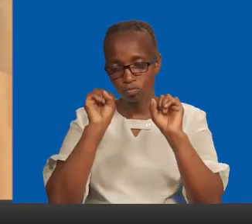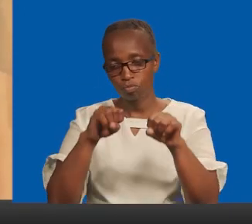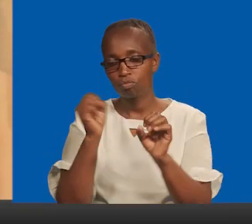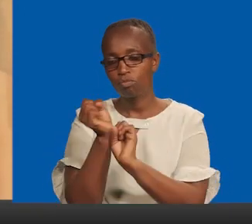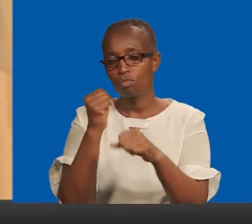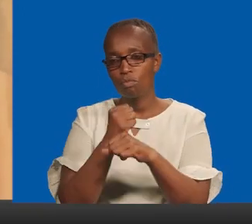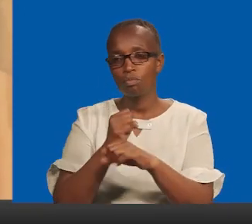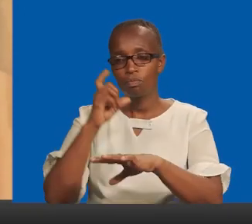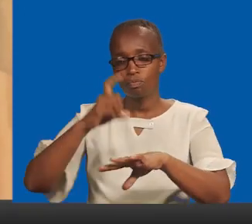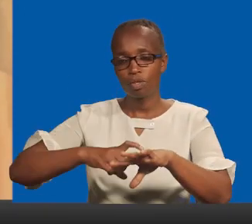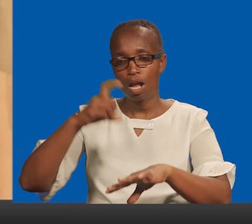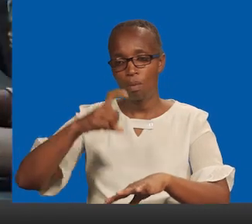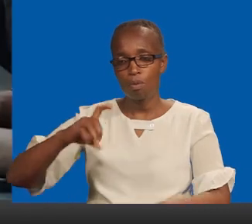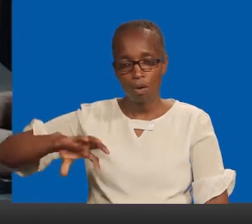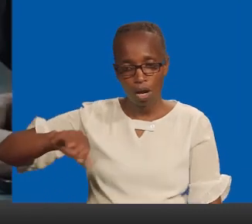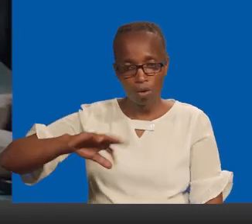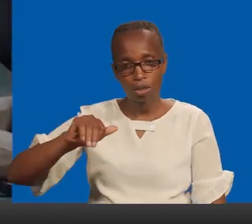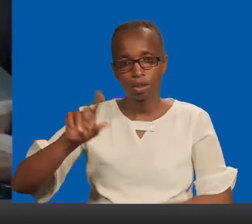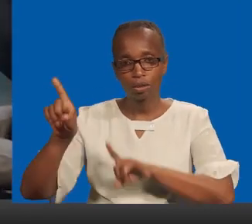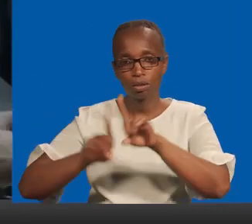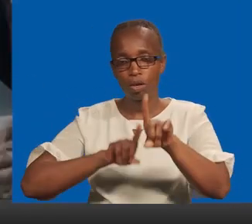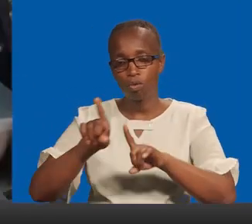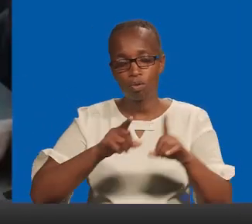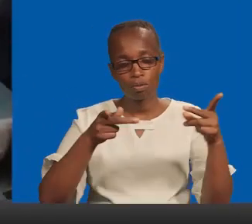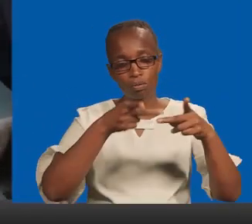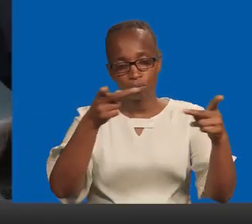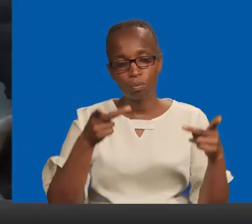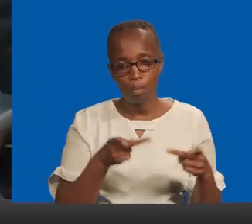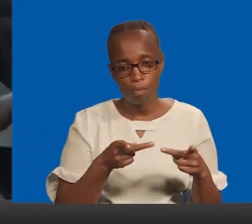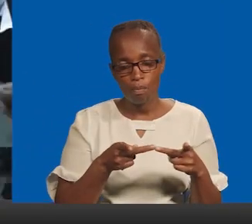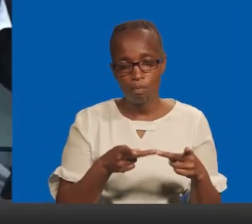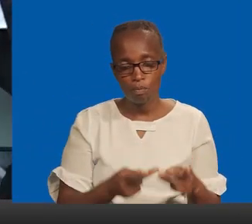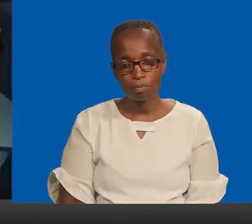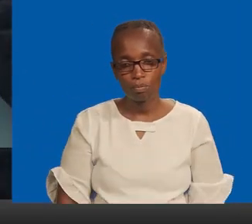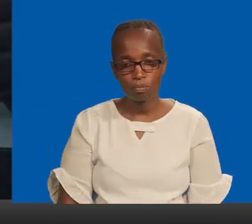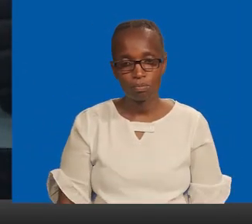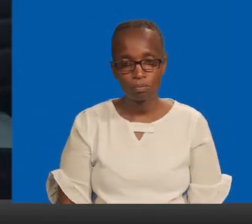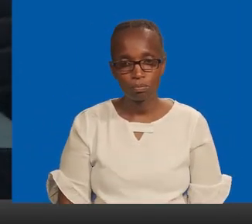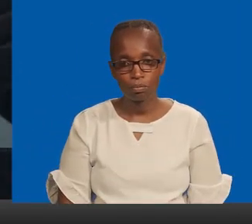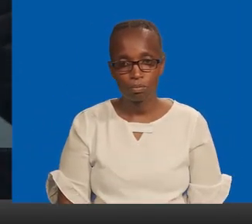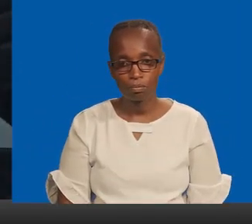a tourist destination. You around, eh? Yes. Si nyinyi muko area? Enjoy. Thank you.